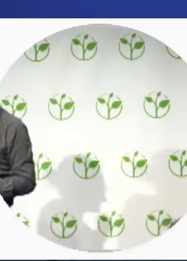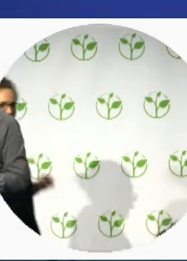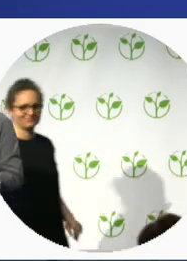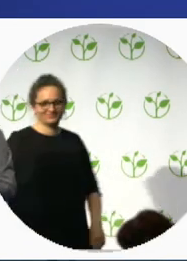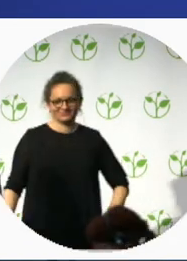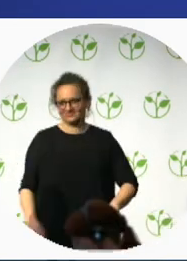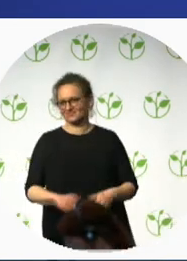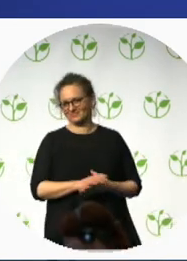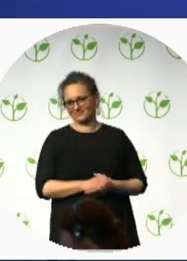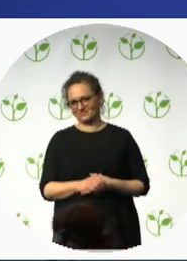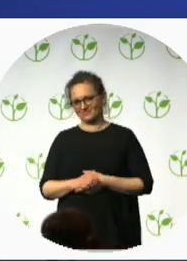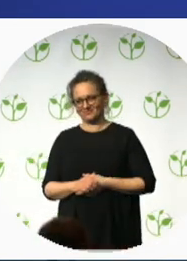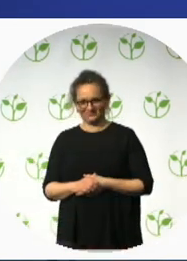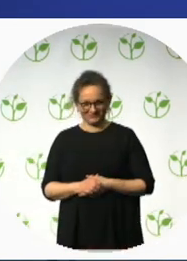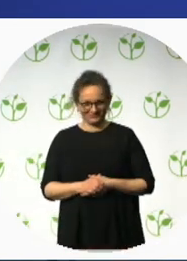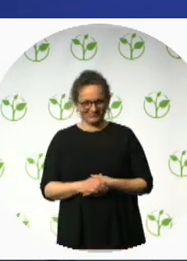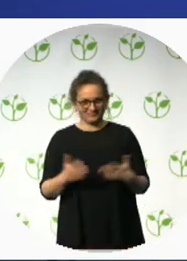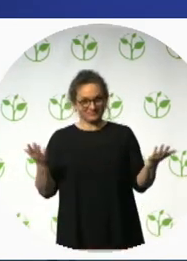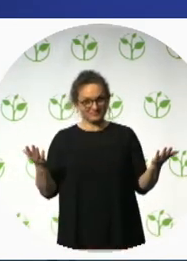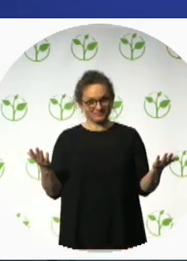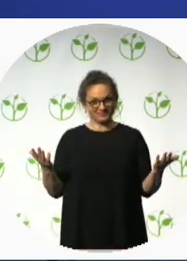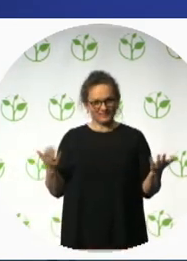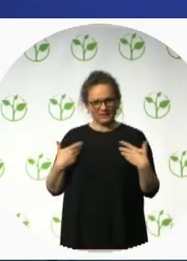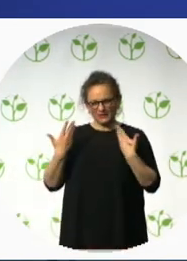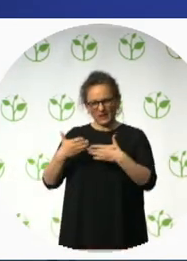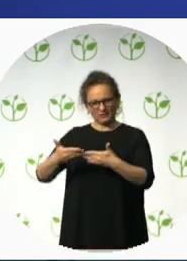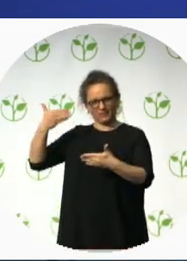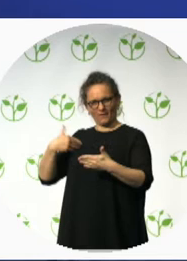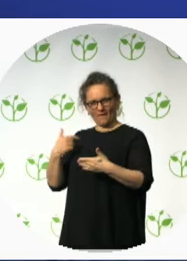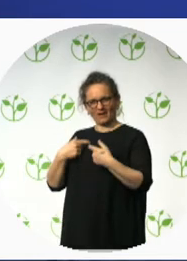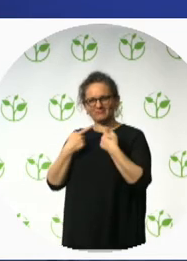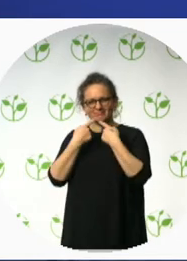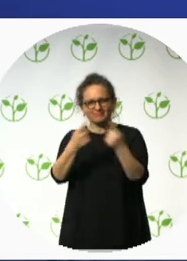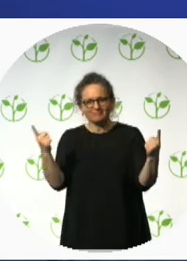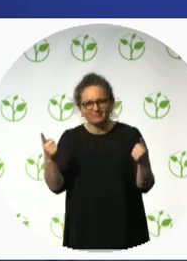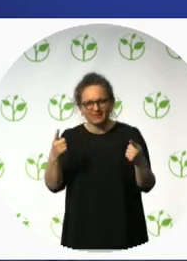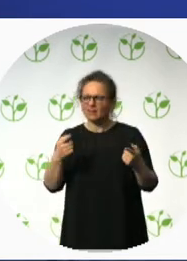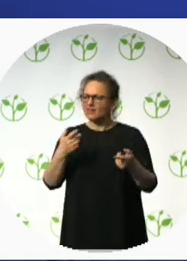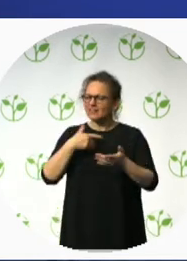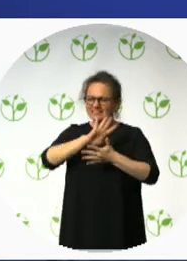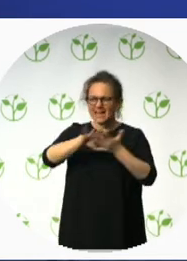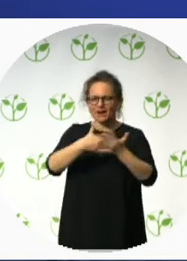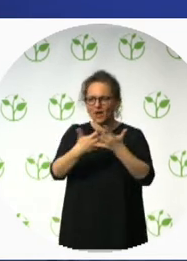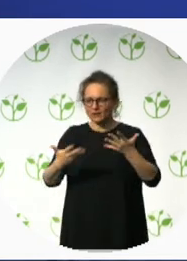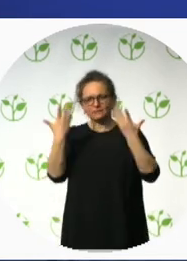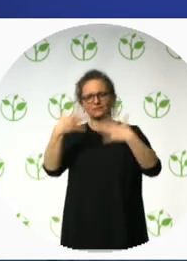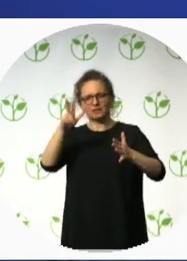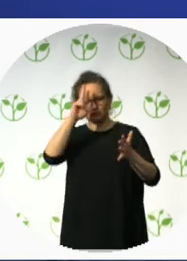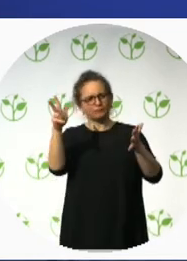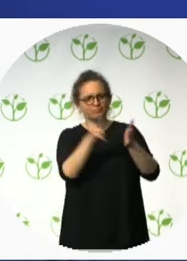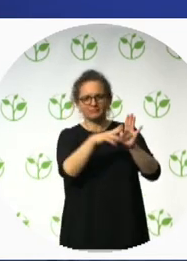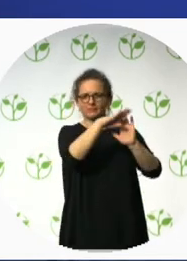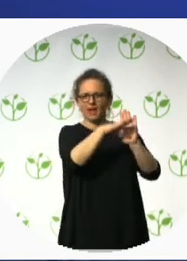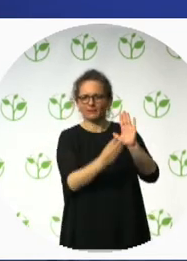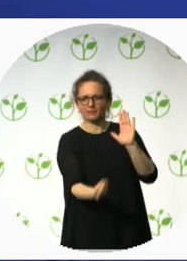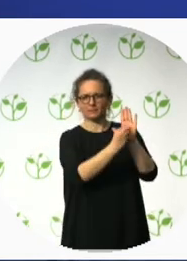it's recognized in the Constitution here, but not offered in schools. But then I wanted to go a bit further than that and